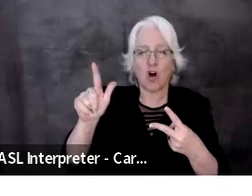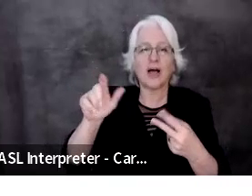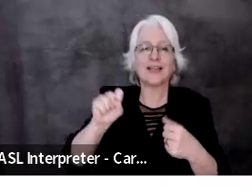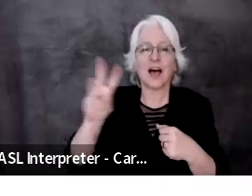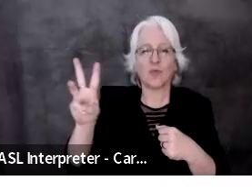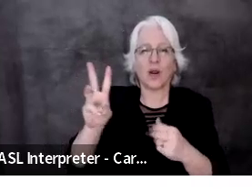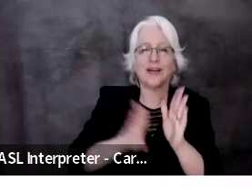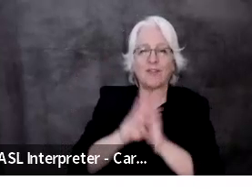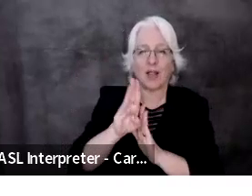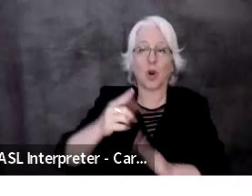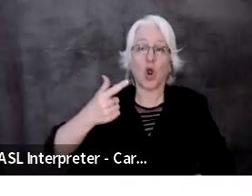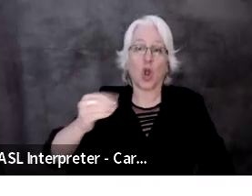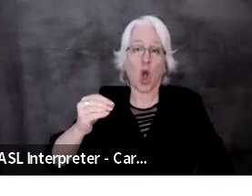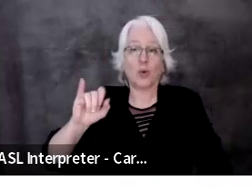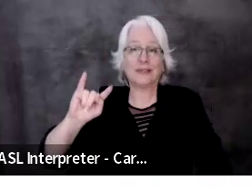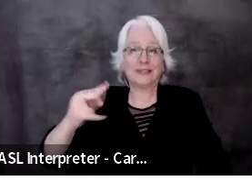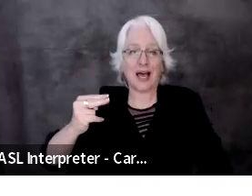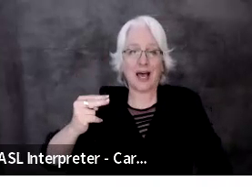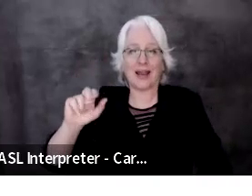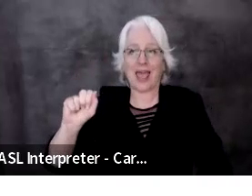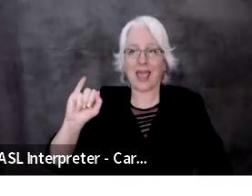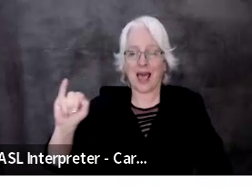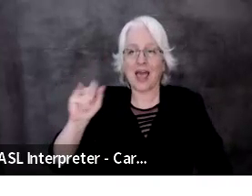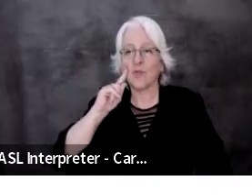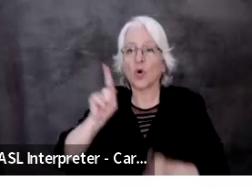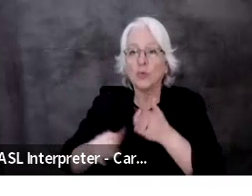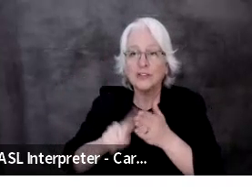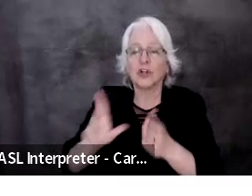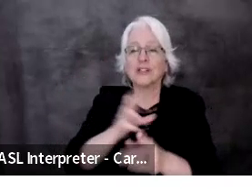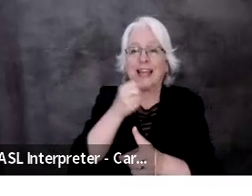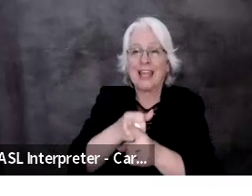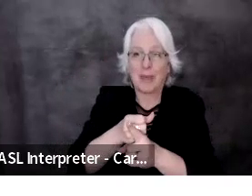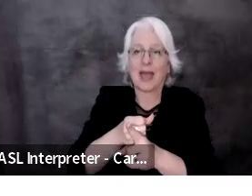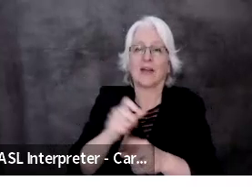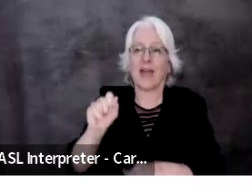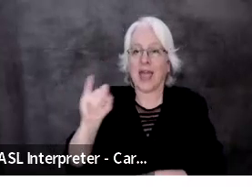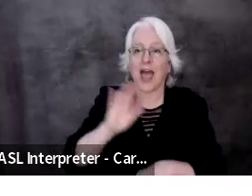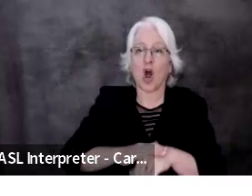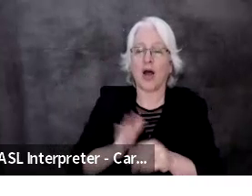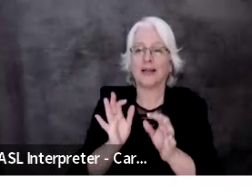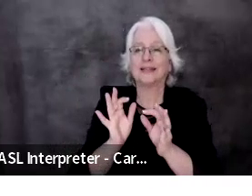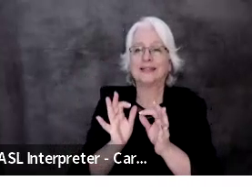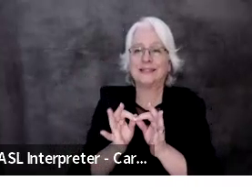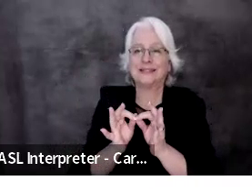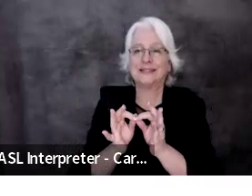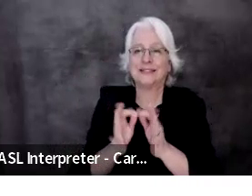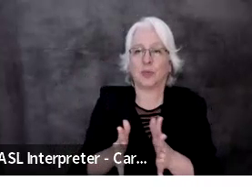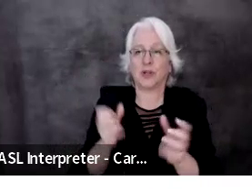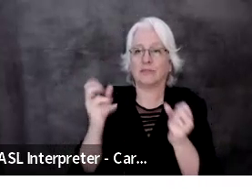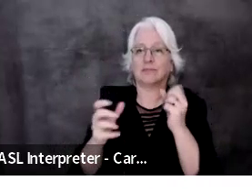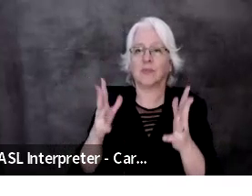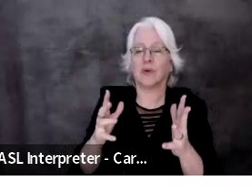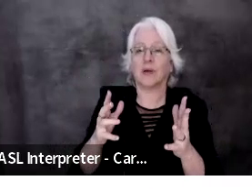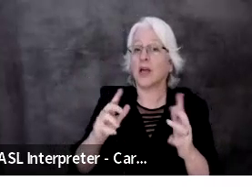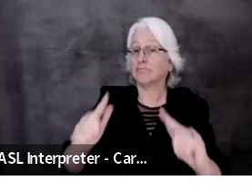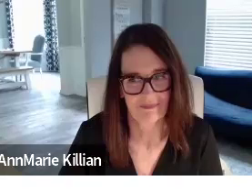GoSign AI, on the research and impact of AI on sign language interpretation. Anne-Marie and Jeff,